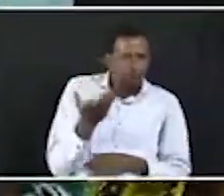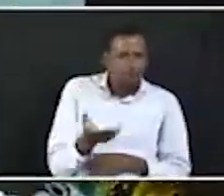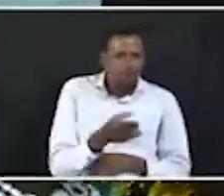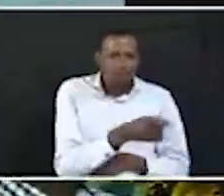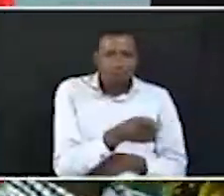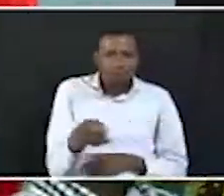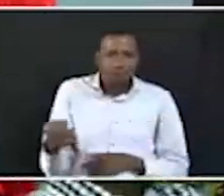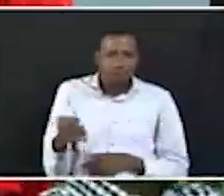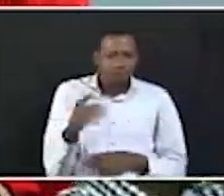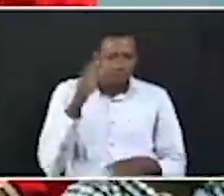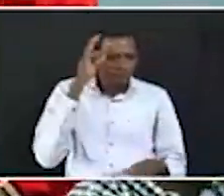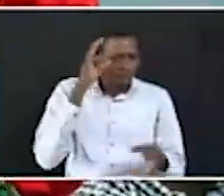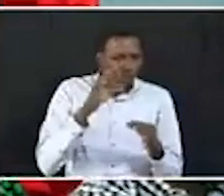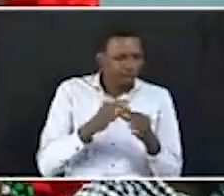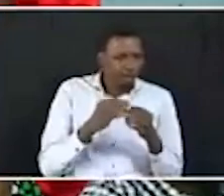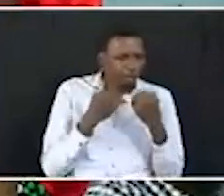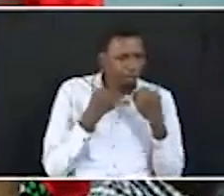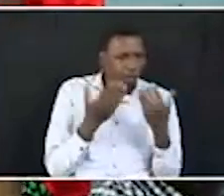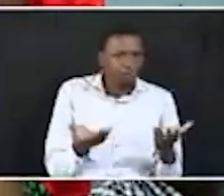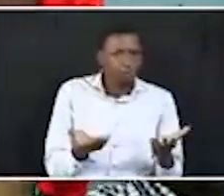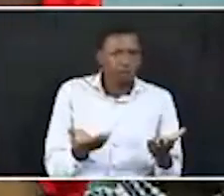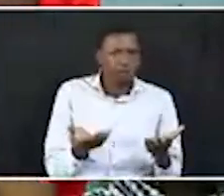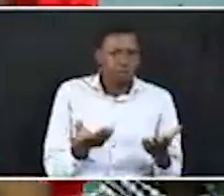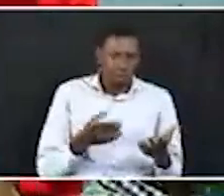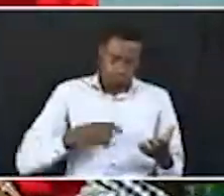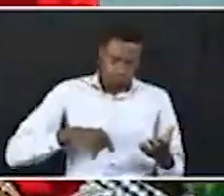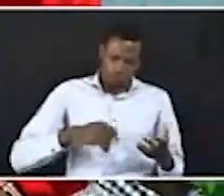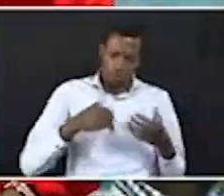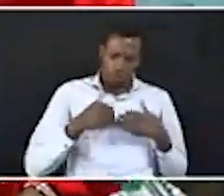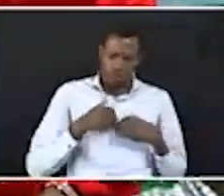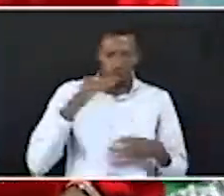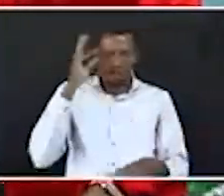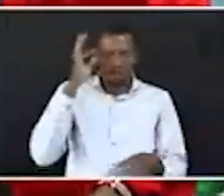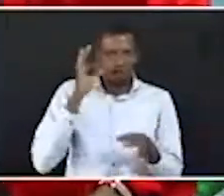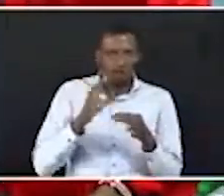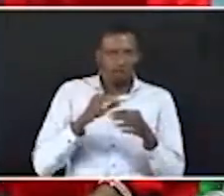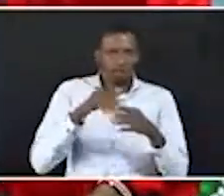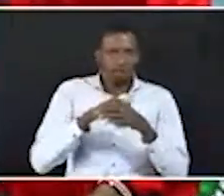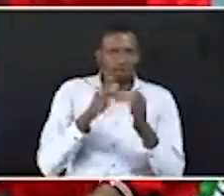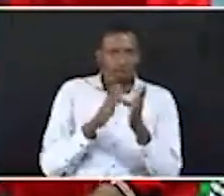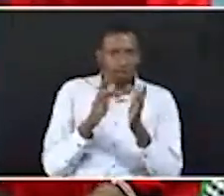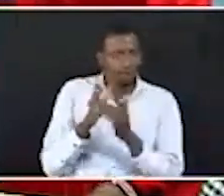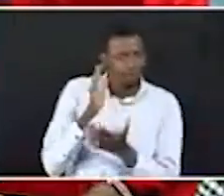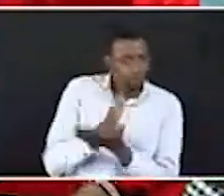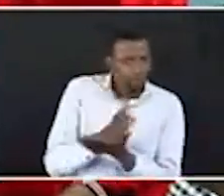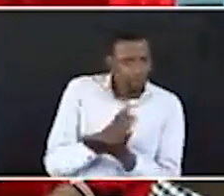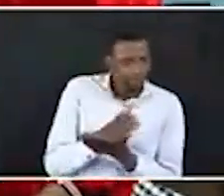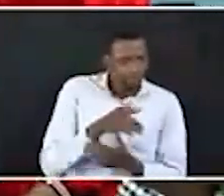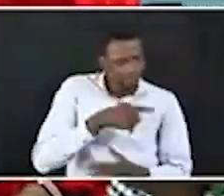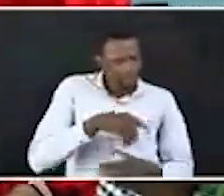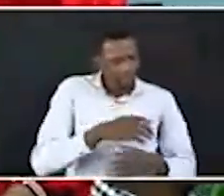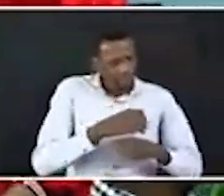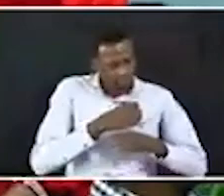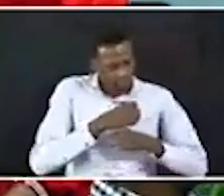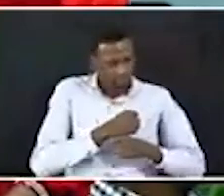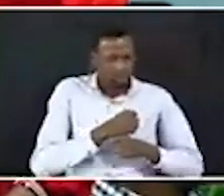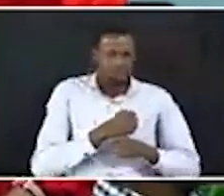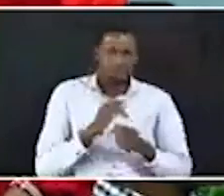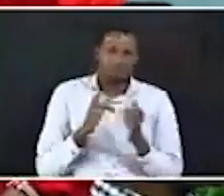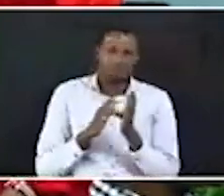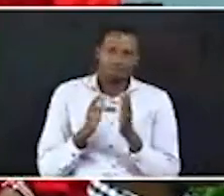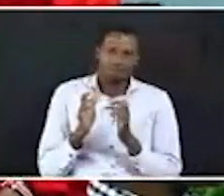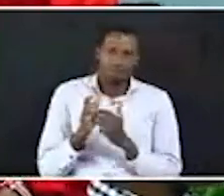faith? But we do, don't we? We do have faith in Jesus, don't we? We trust him when we are facing